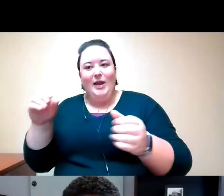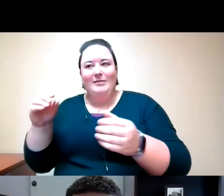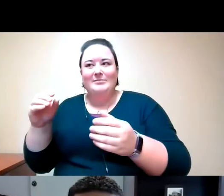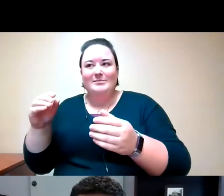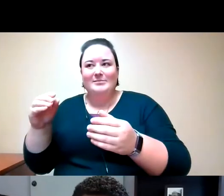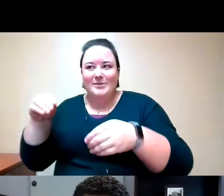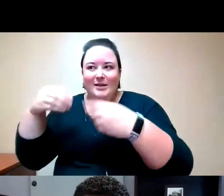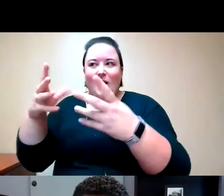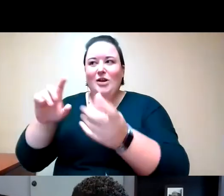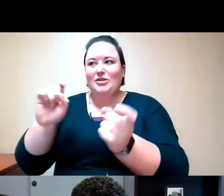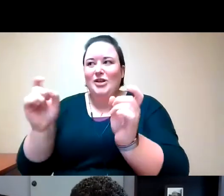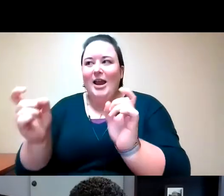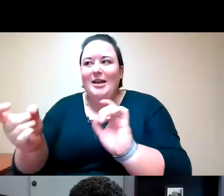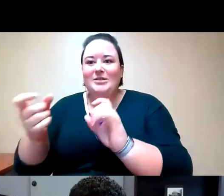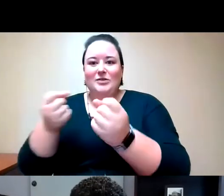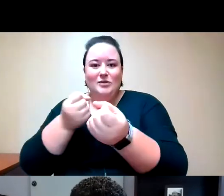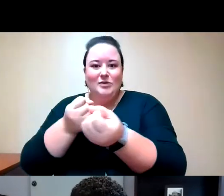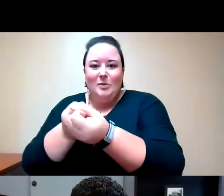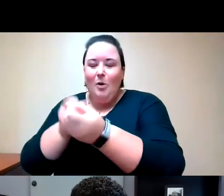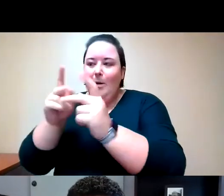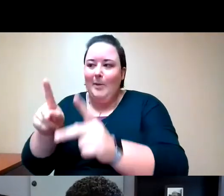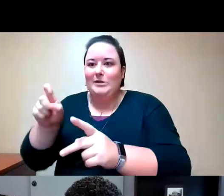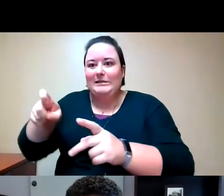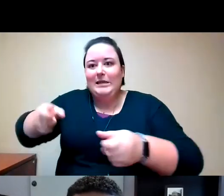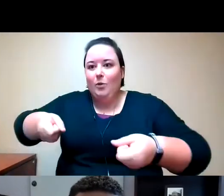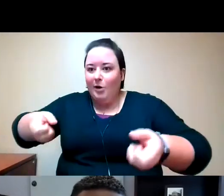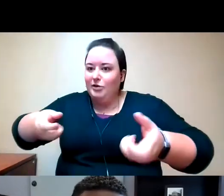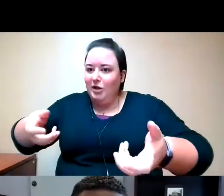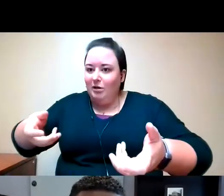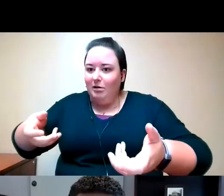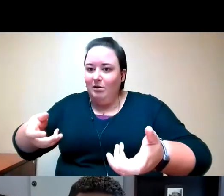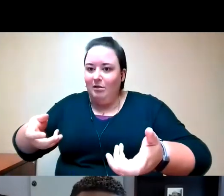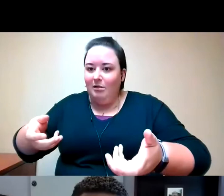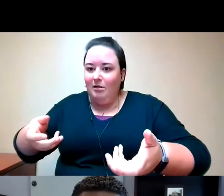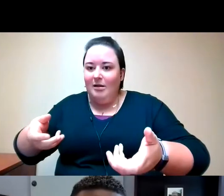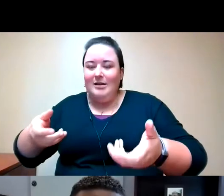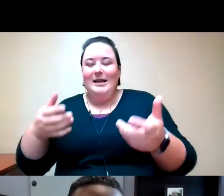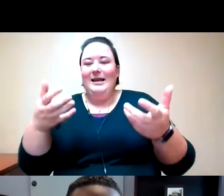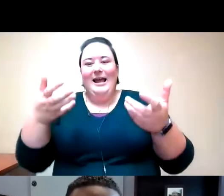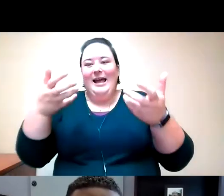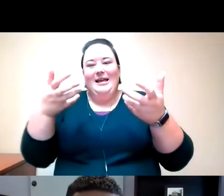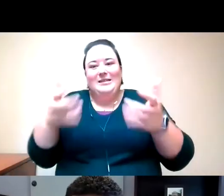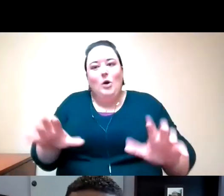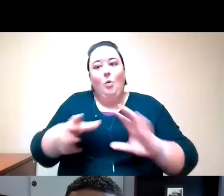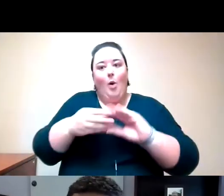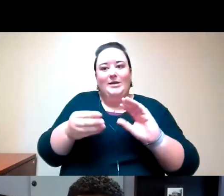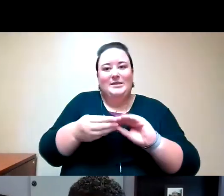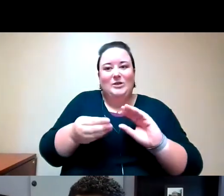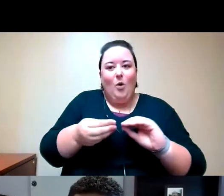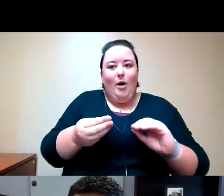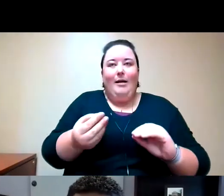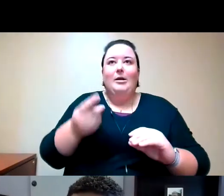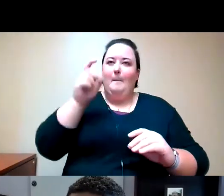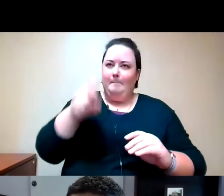then accommodate the individual that's in a chair. And I don't want to then create the narrative that one must be able to be upright to be a